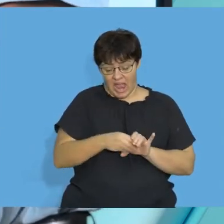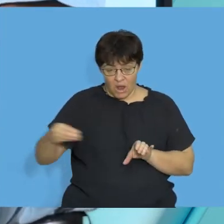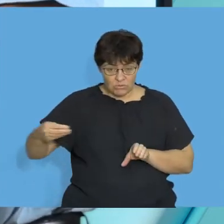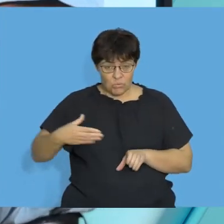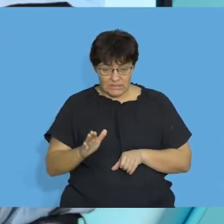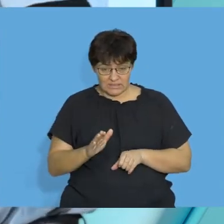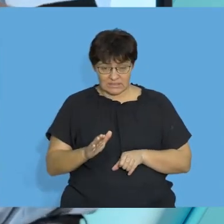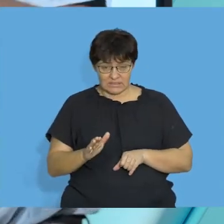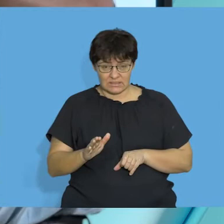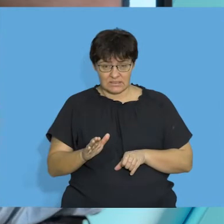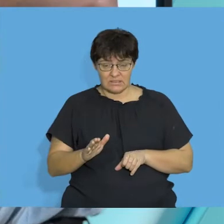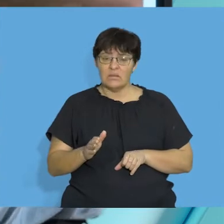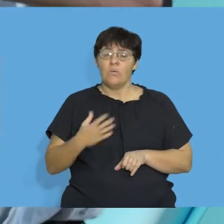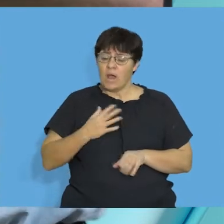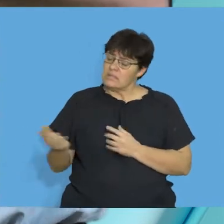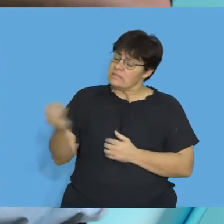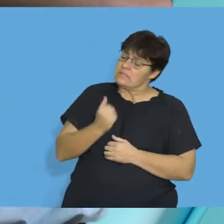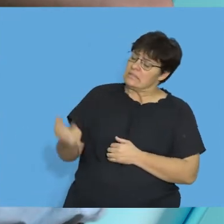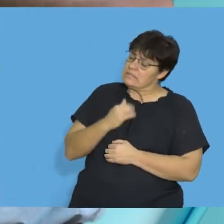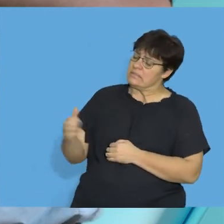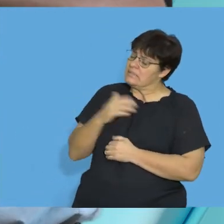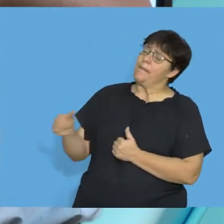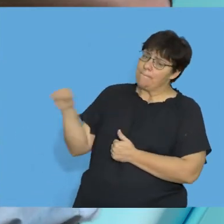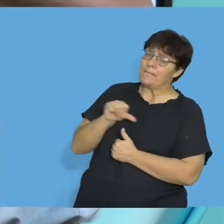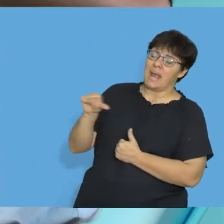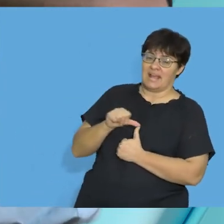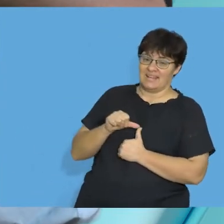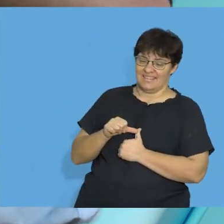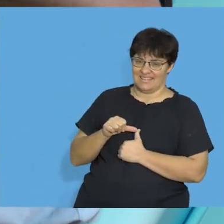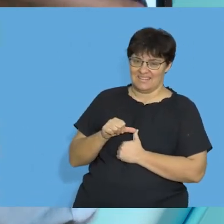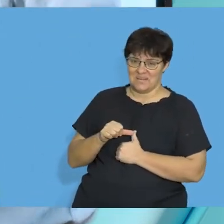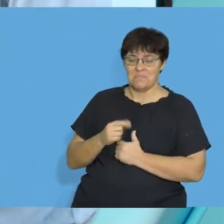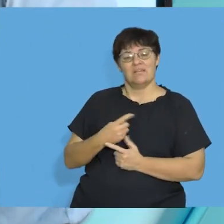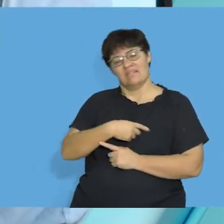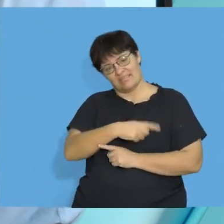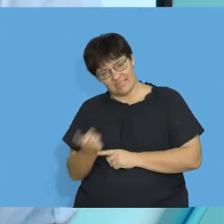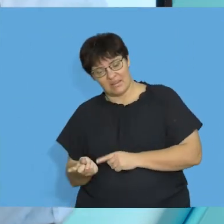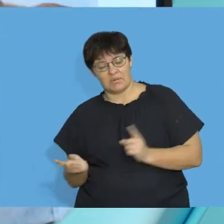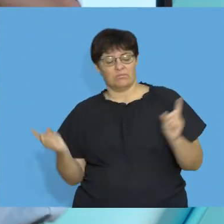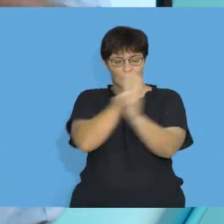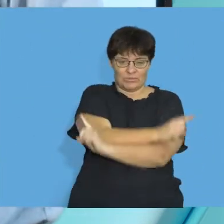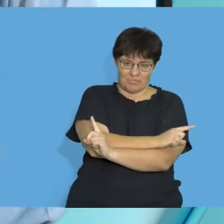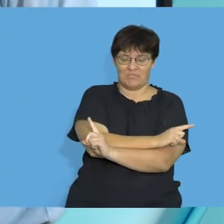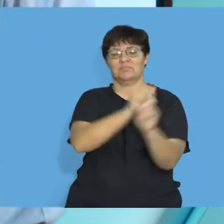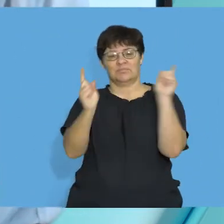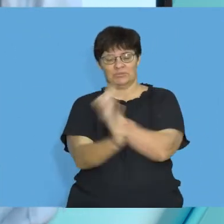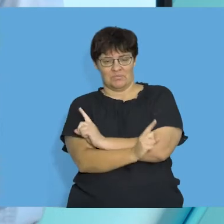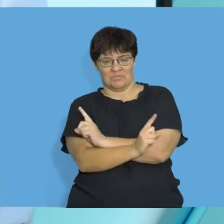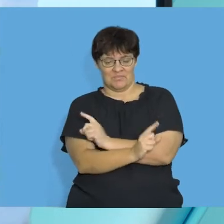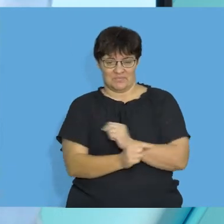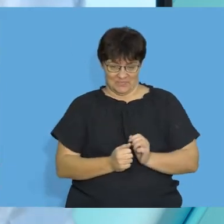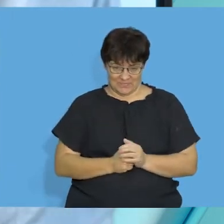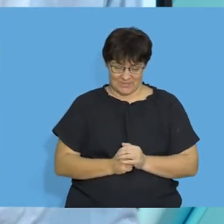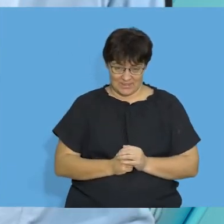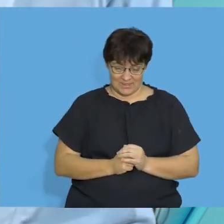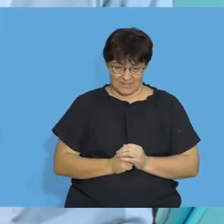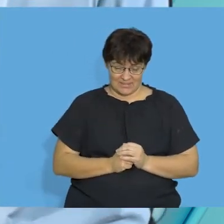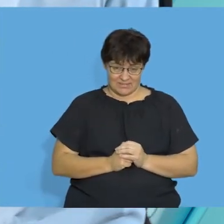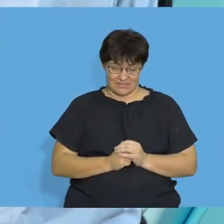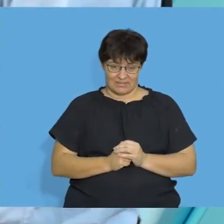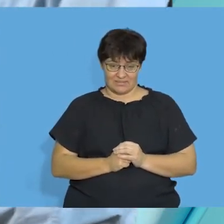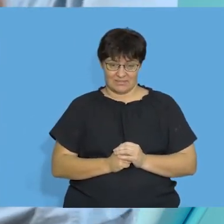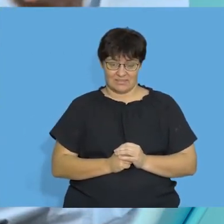out, it wants to pull the north pole back, and so it will swap poles. It will go to the south pole. And if it goes